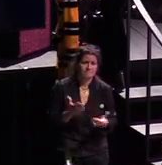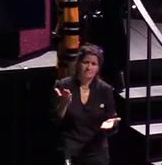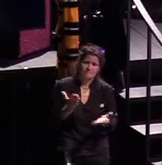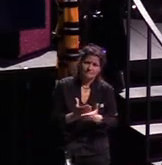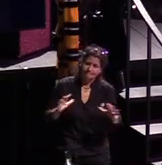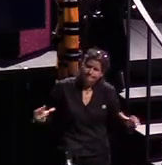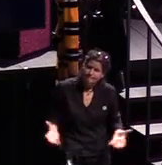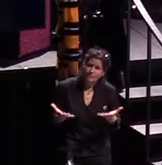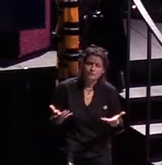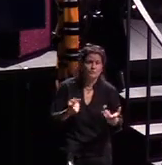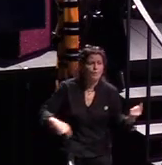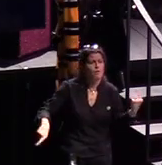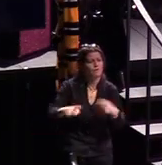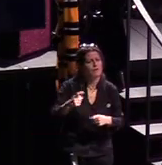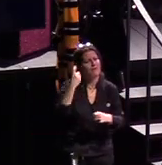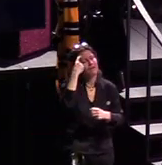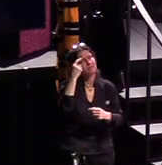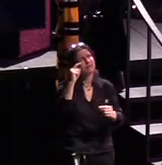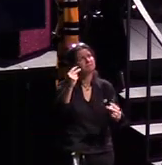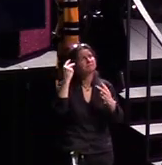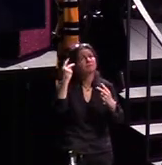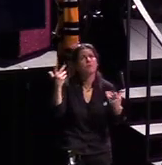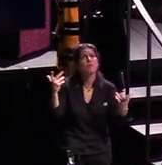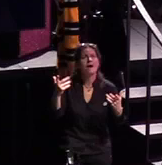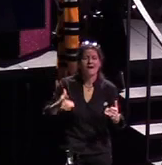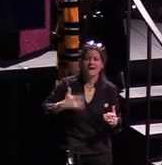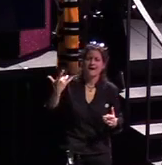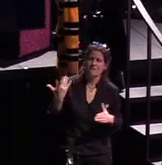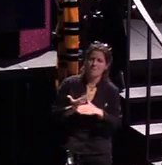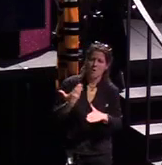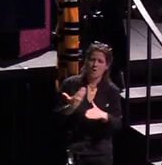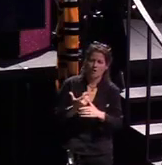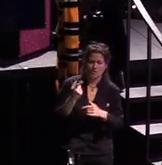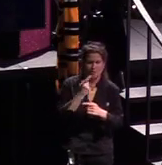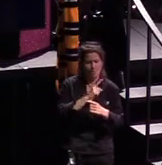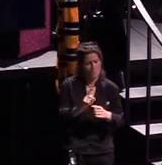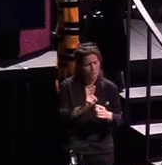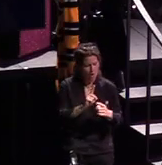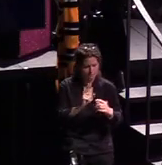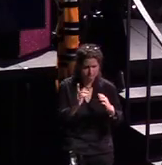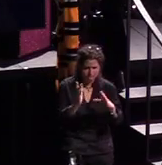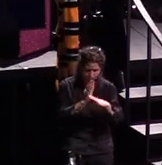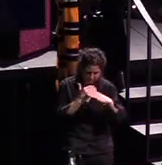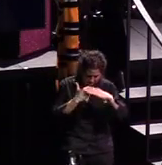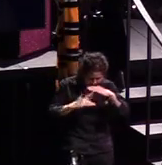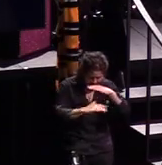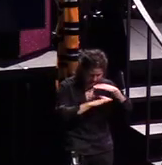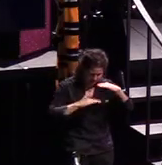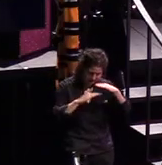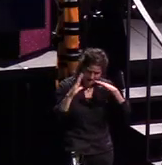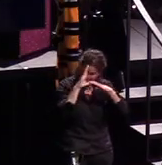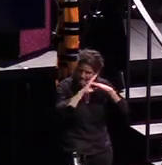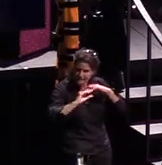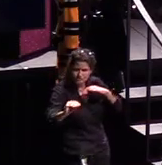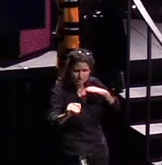to think about where you live or work what hidden messages are being sent to marginalize